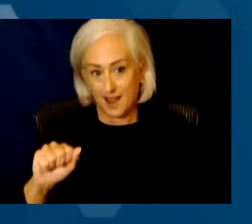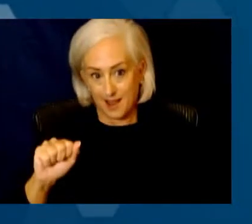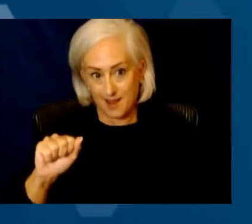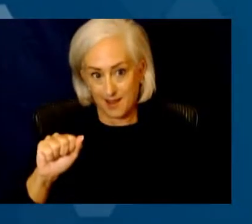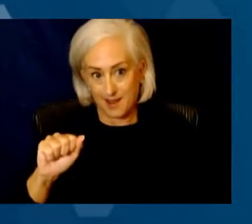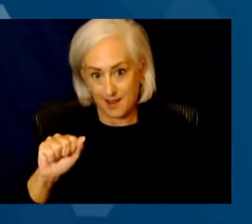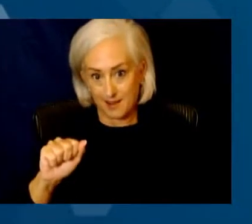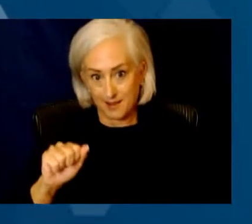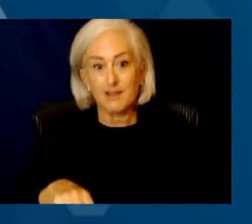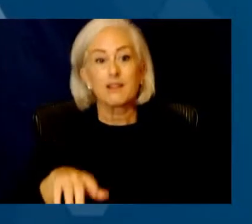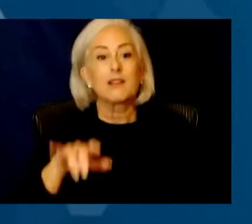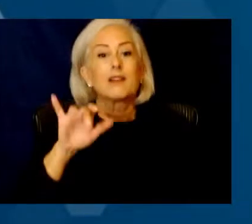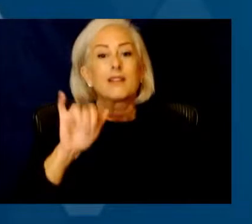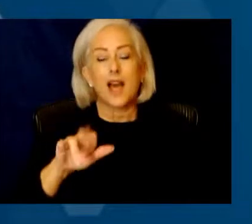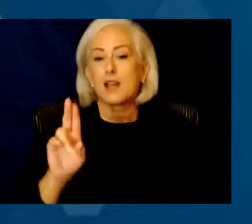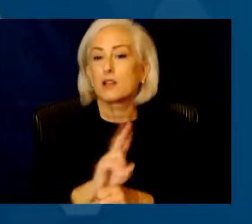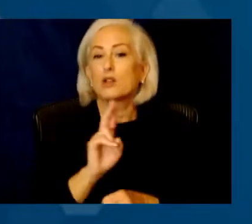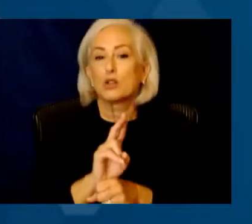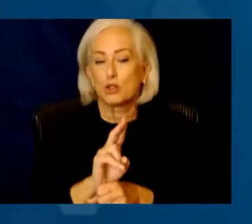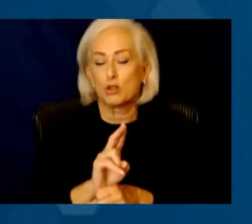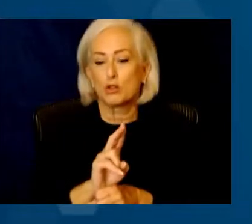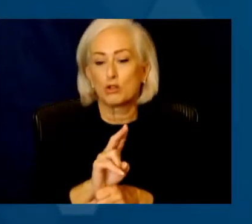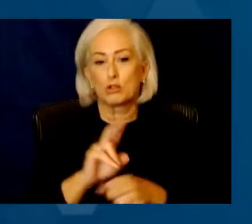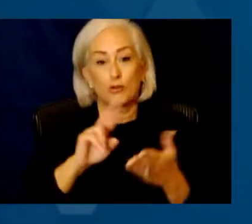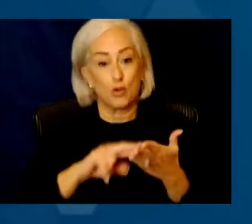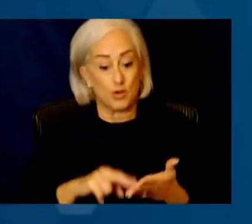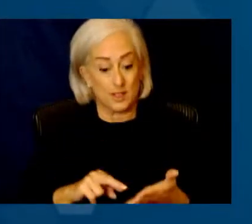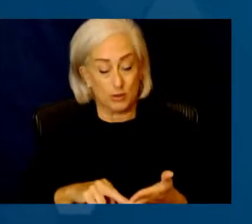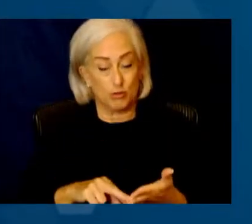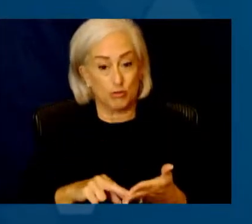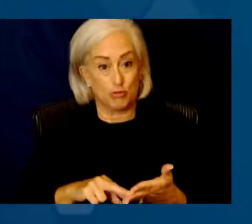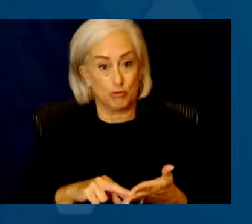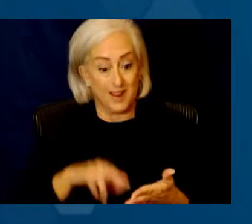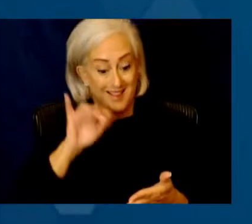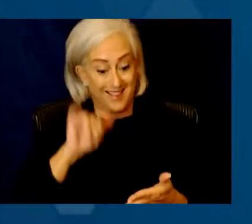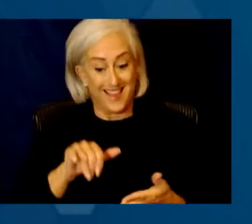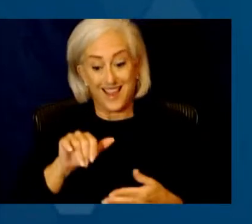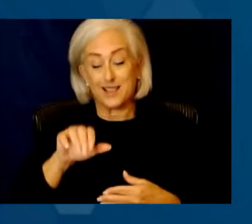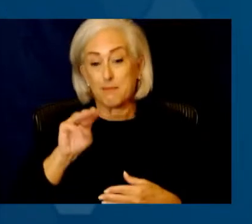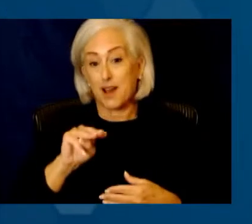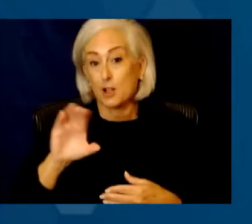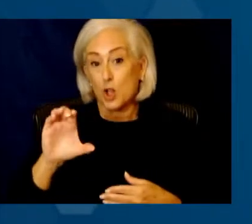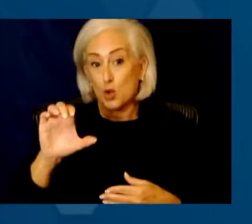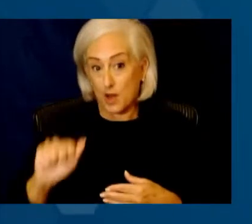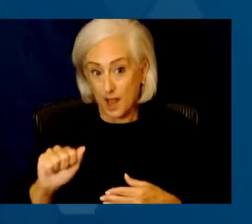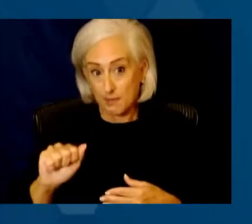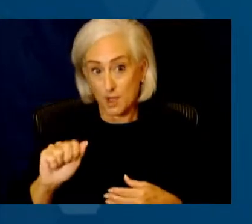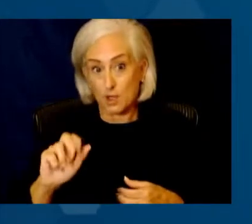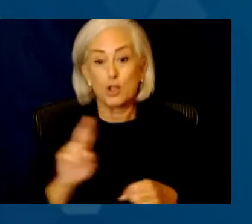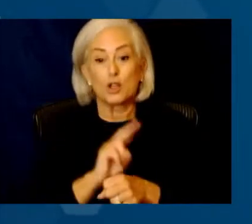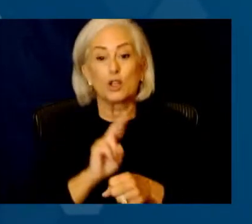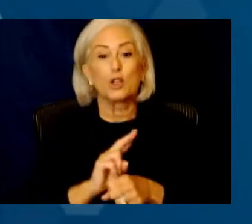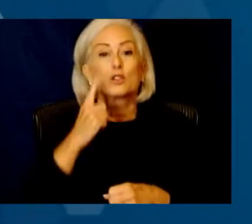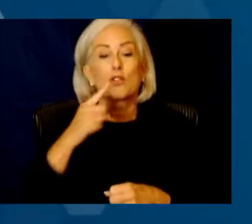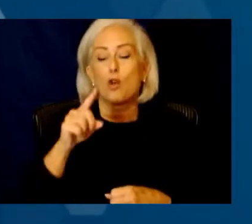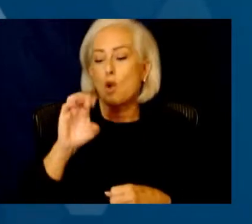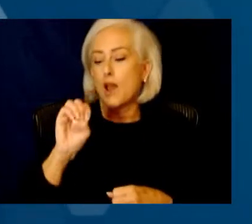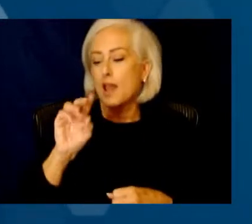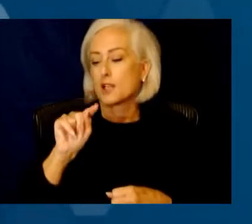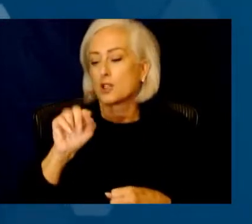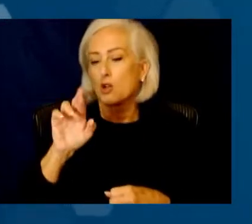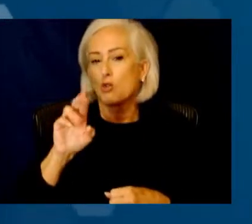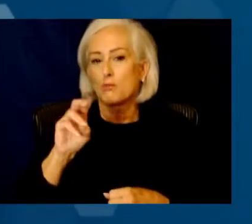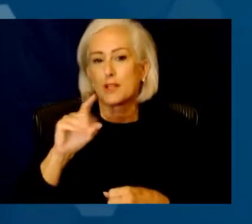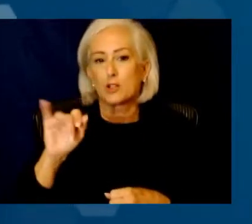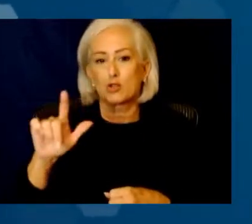used in the research. This monoclonal antibody is also used in the treatment of endometrial cancer. I think our audience is familiar